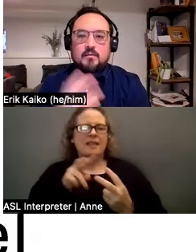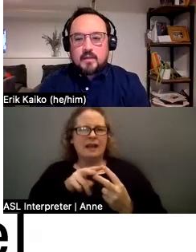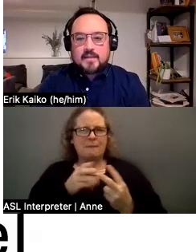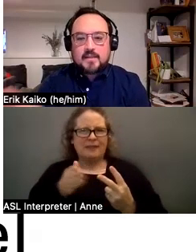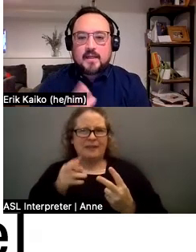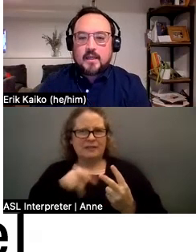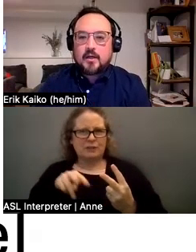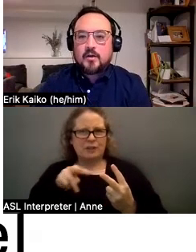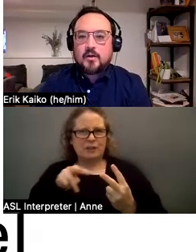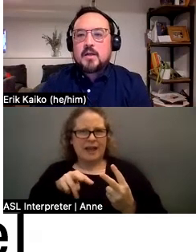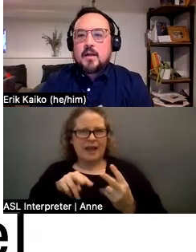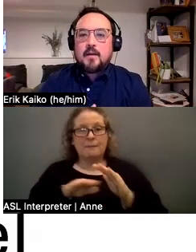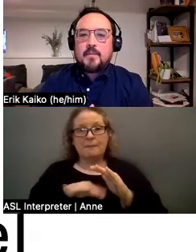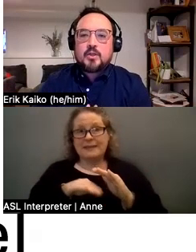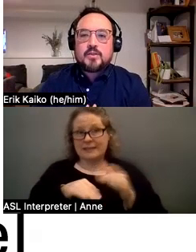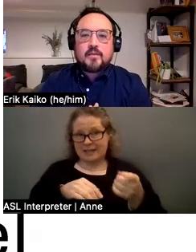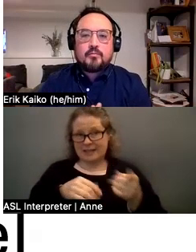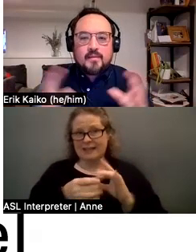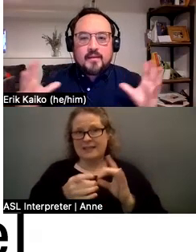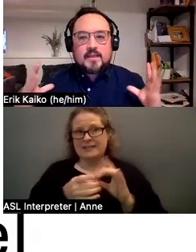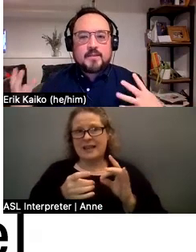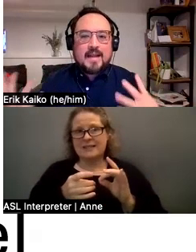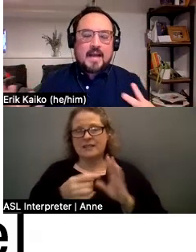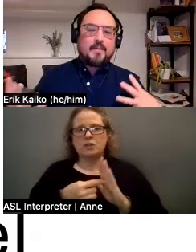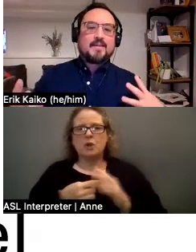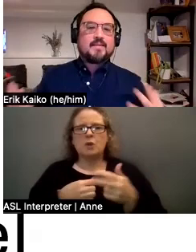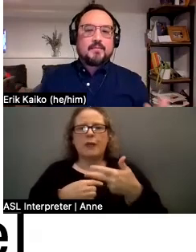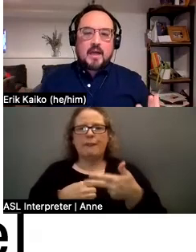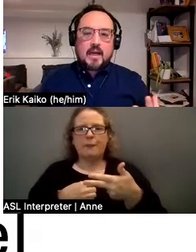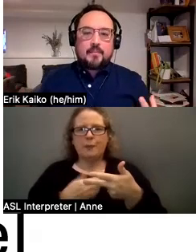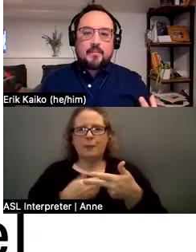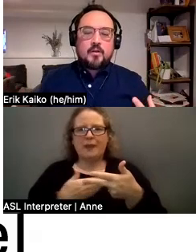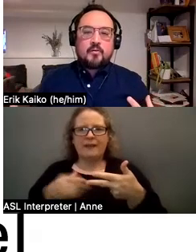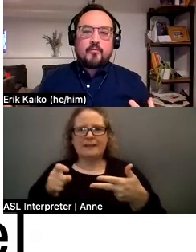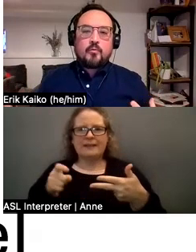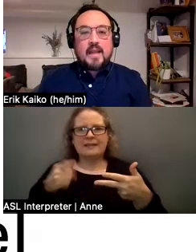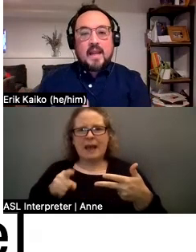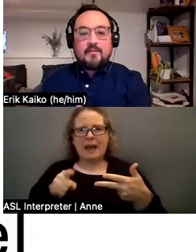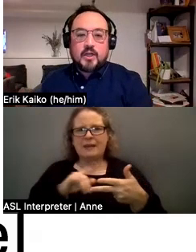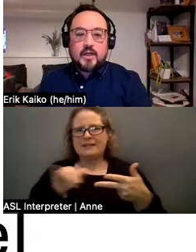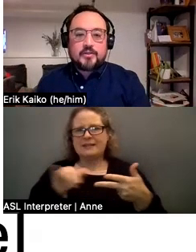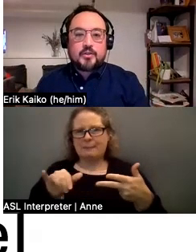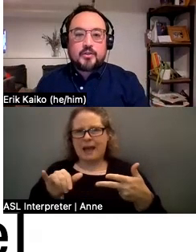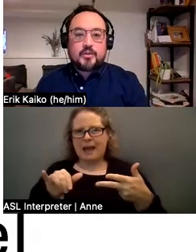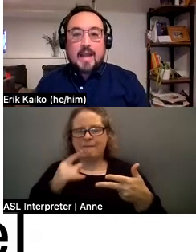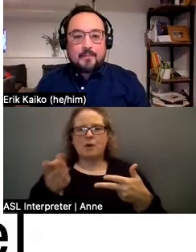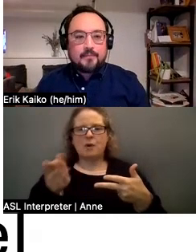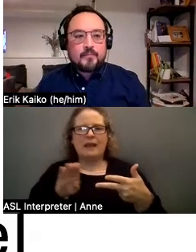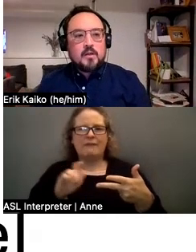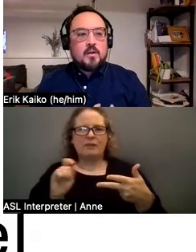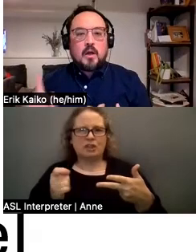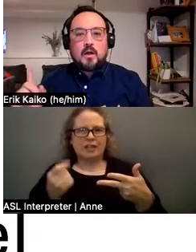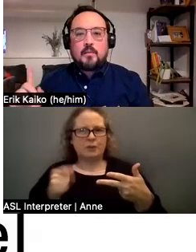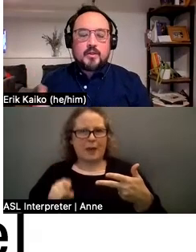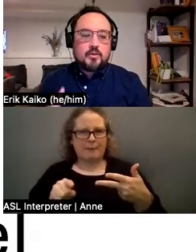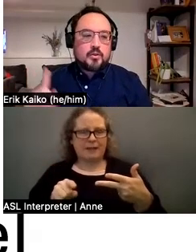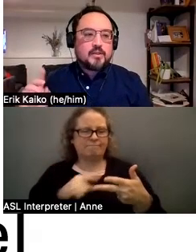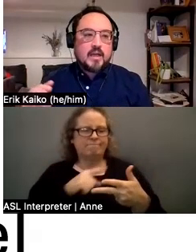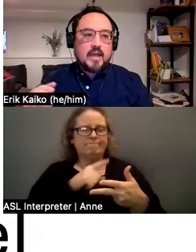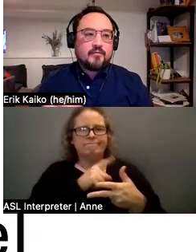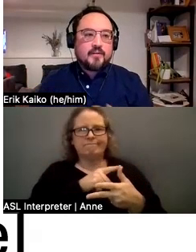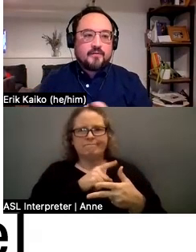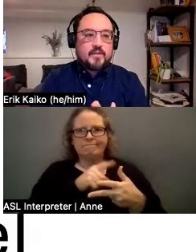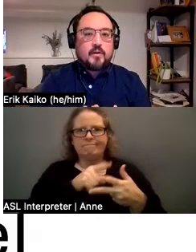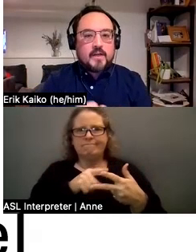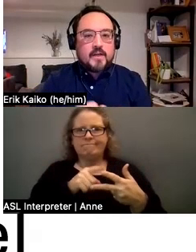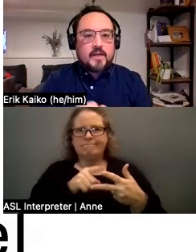Essentially, as it's saying here, it shows that three things must be happening at the same time for behavior change to happen. The user has to